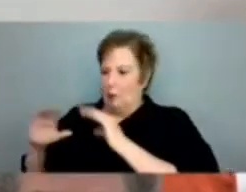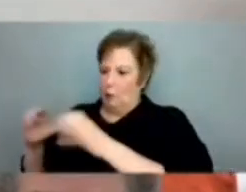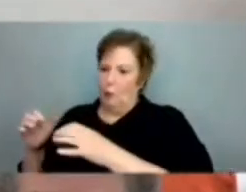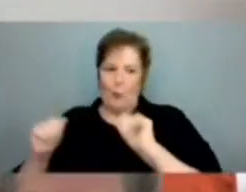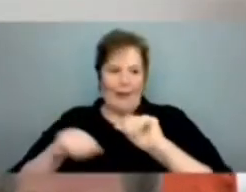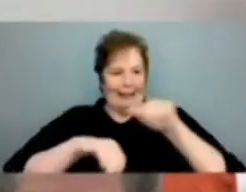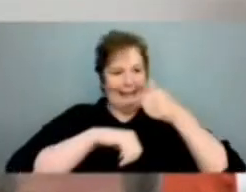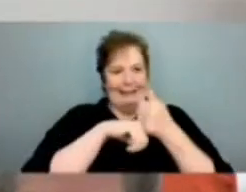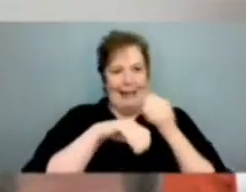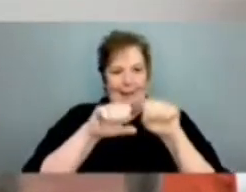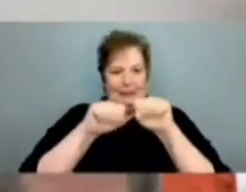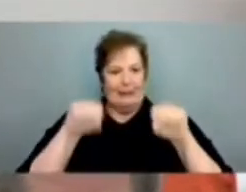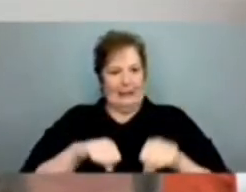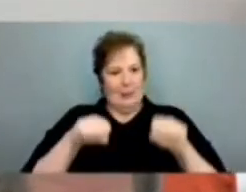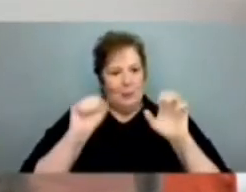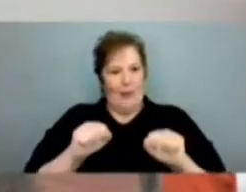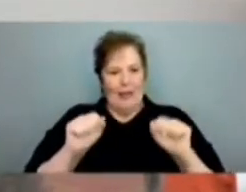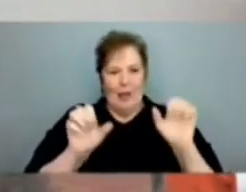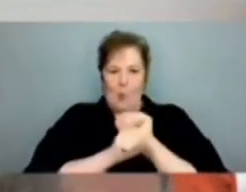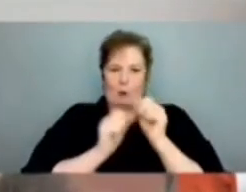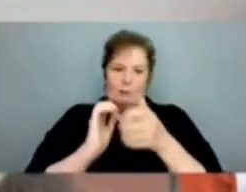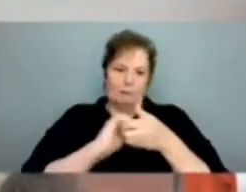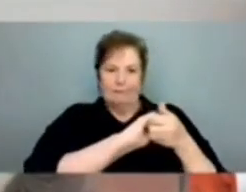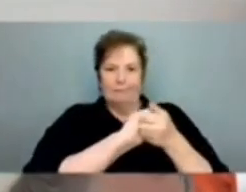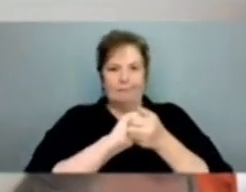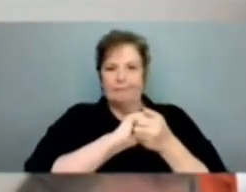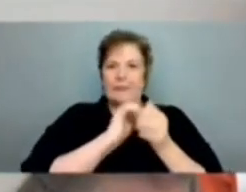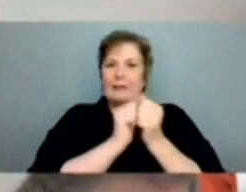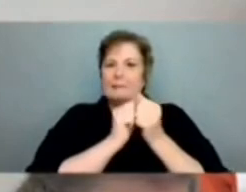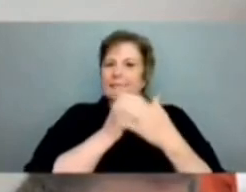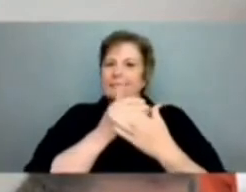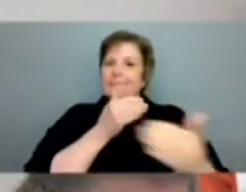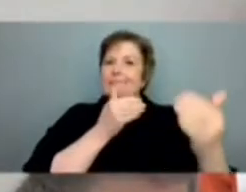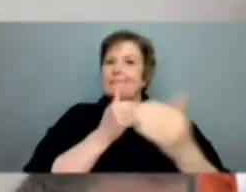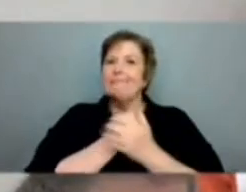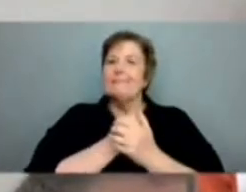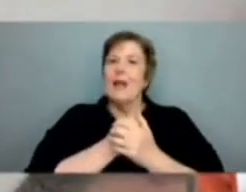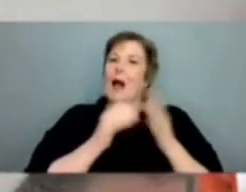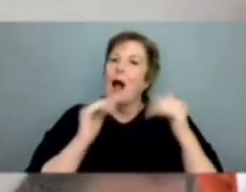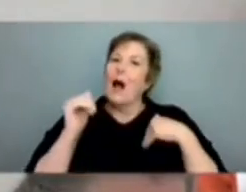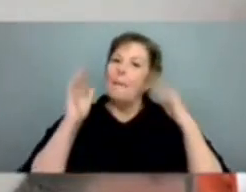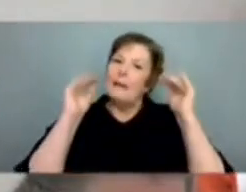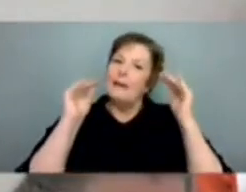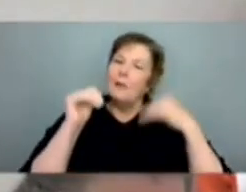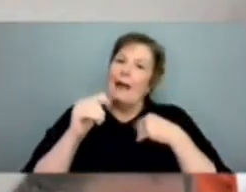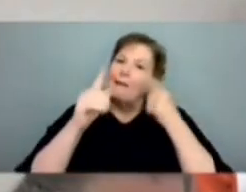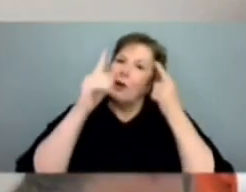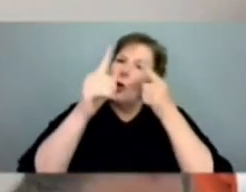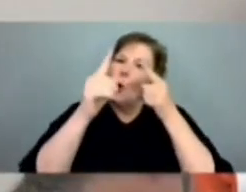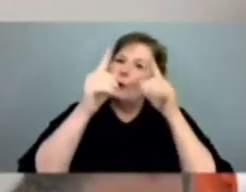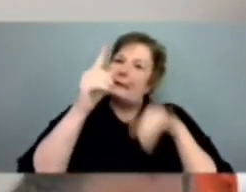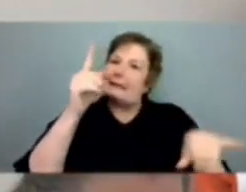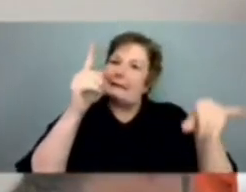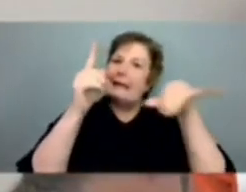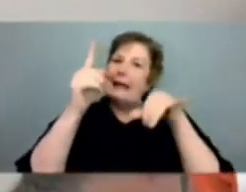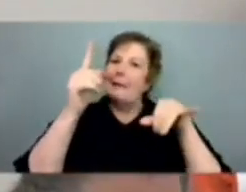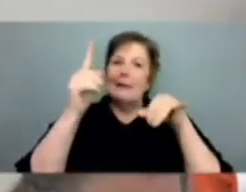together in the future. I believe we have a common goal. It is not about